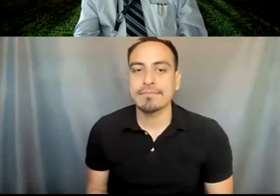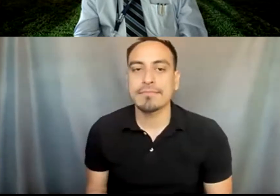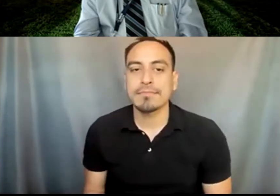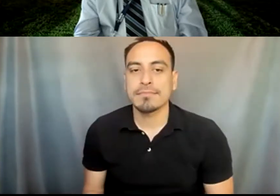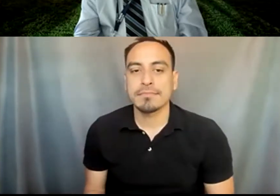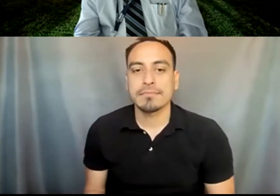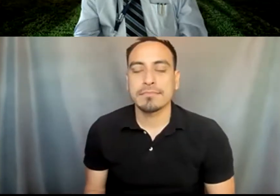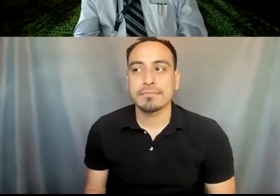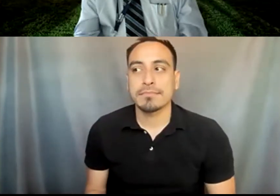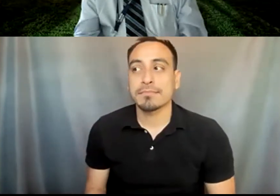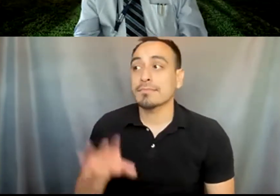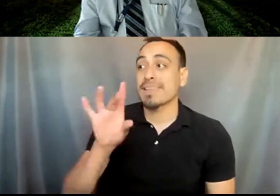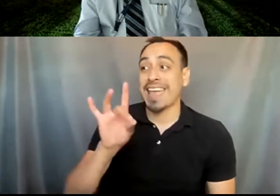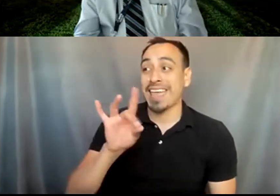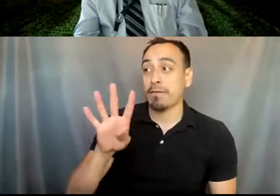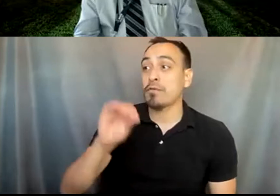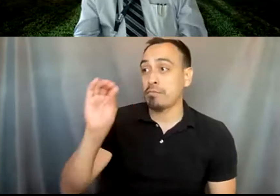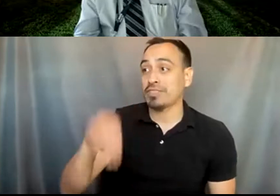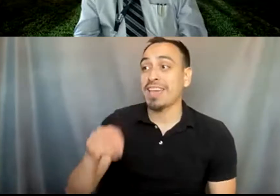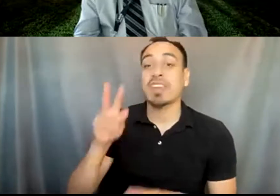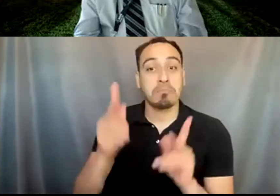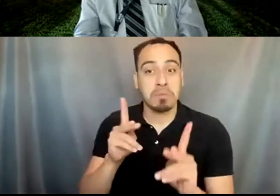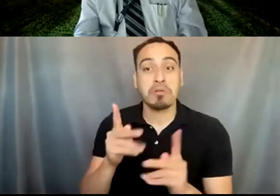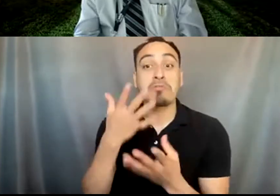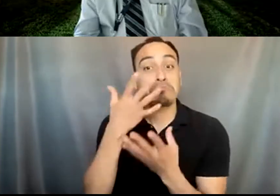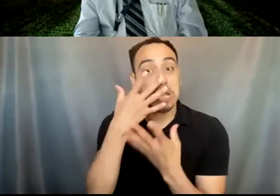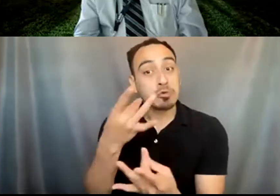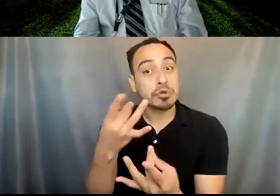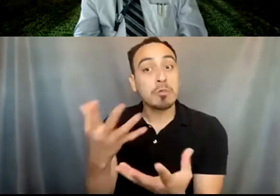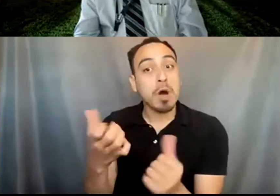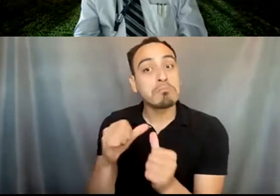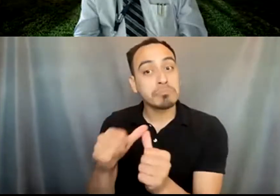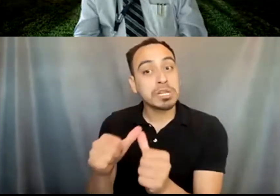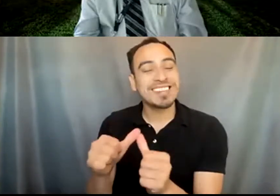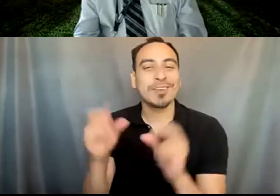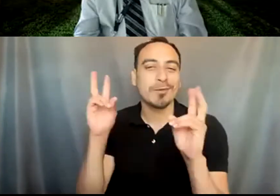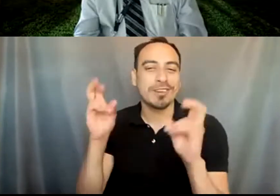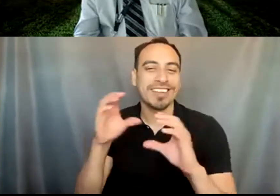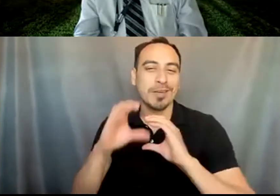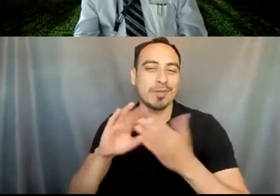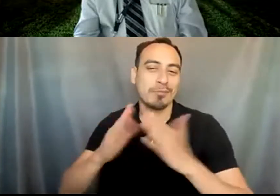had 84% of folks who are interested in community conversations.